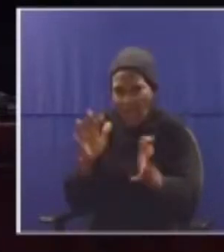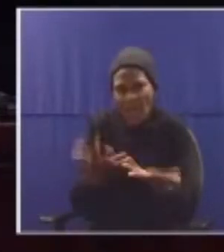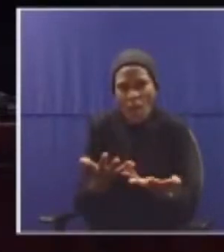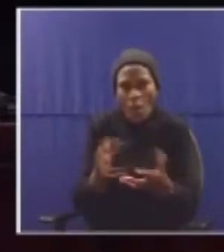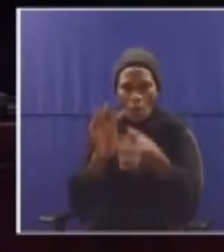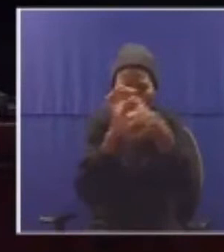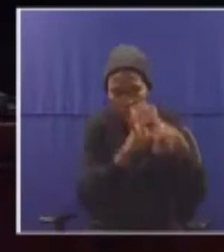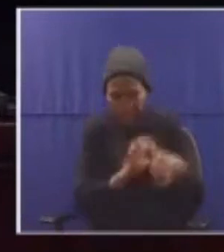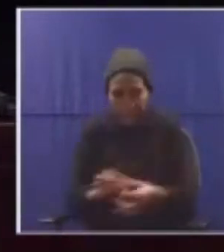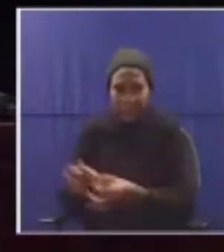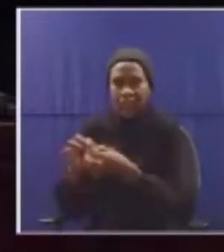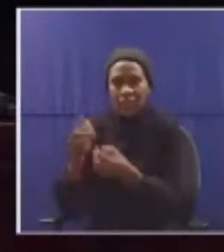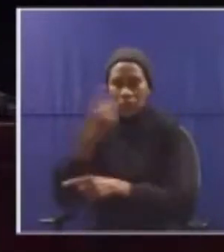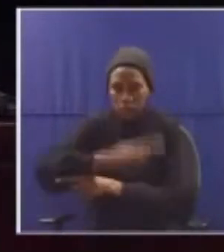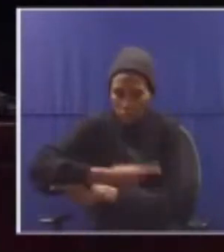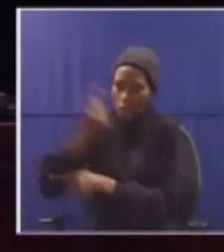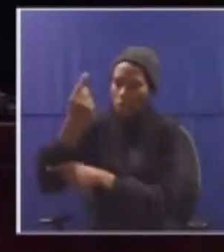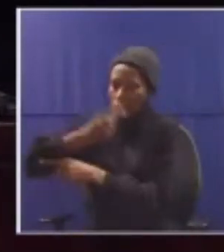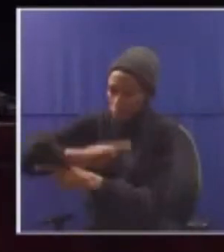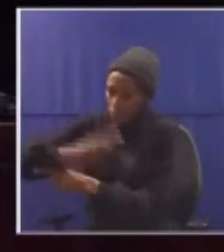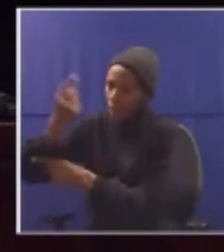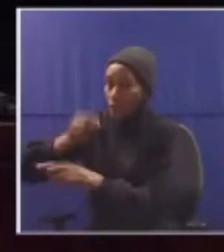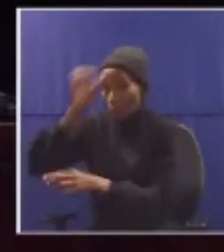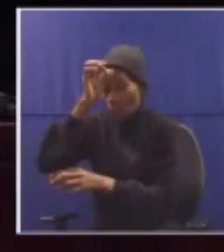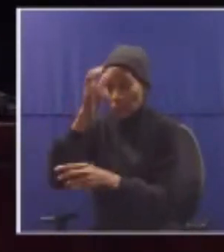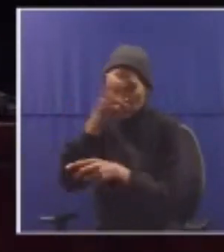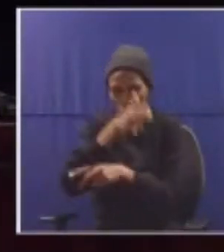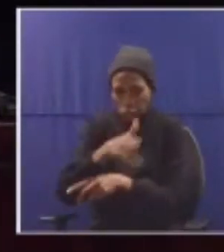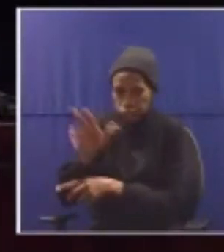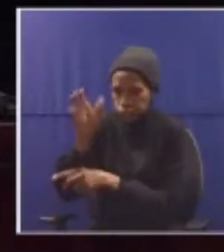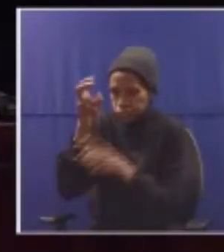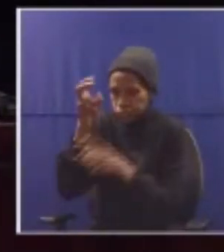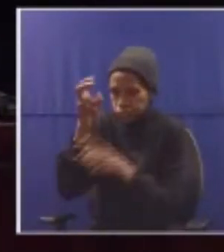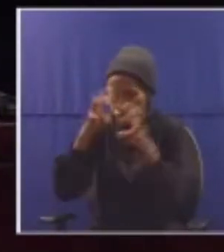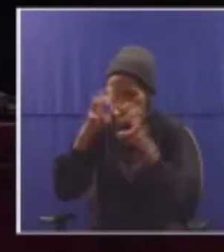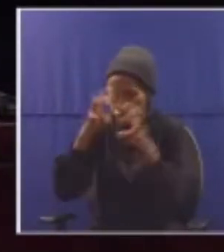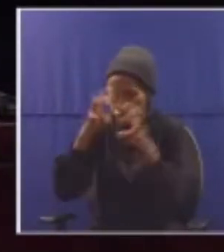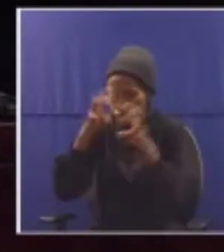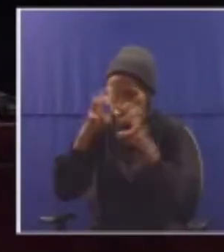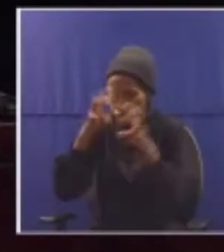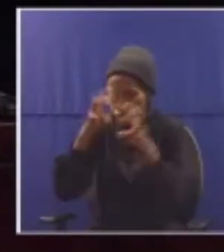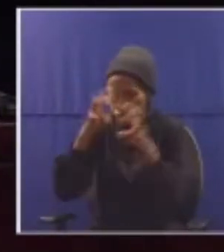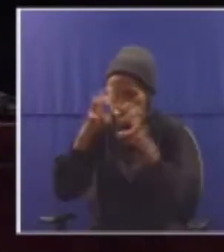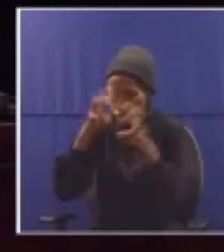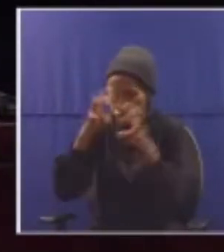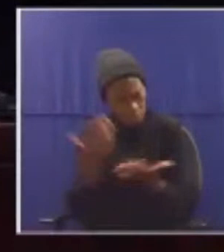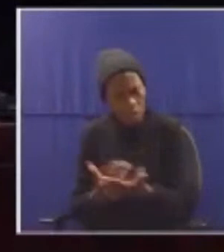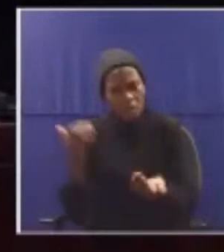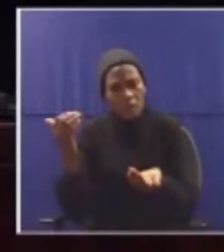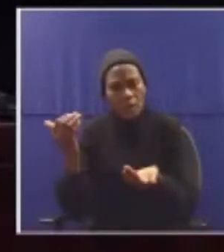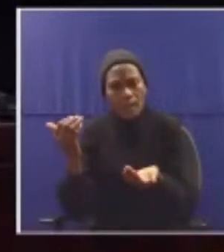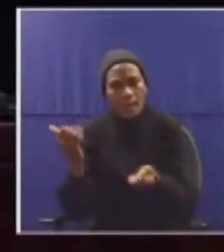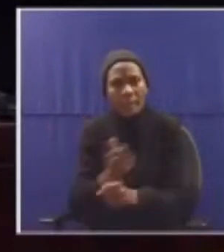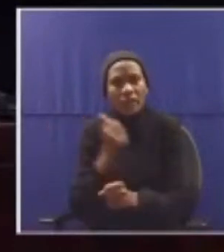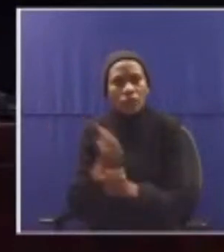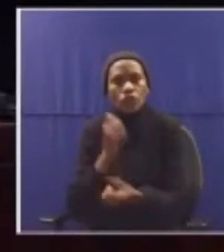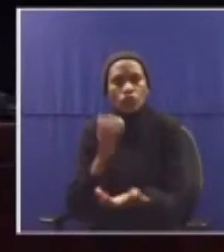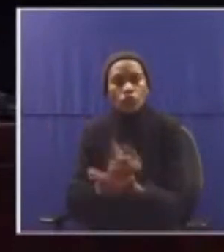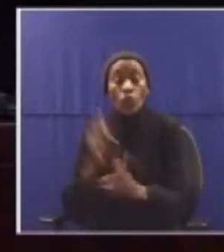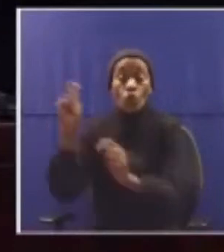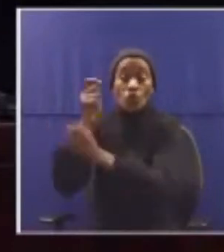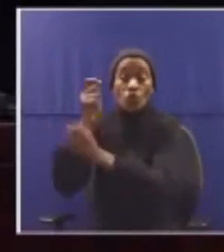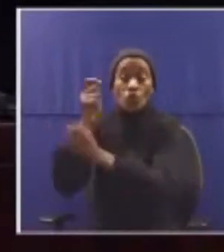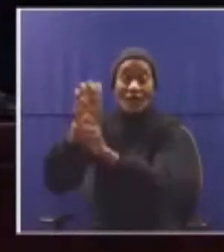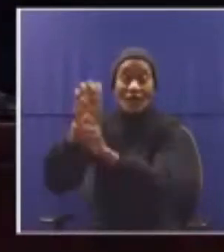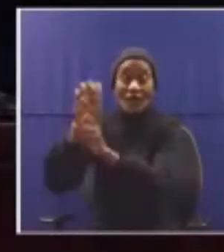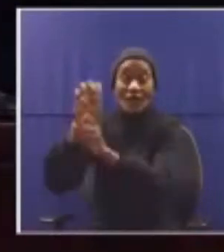integrated day-to-day policing approach by creating a safe and secure rural